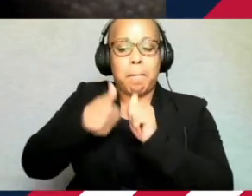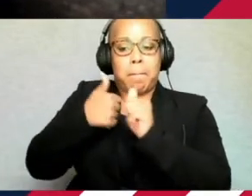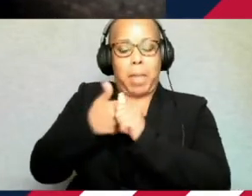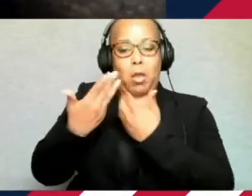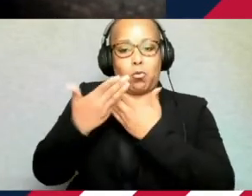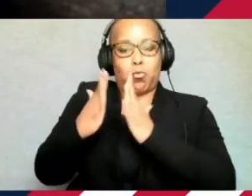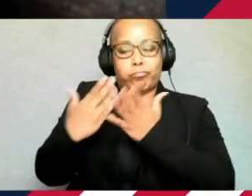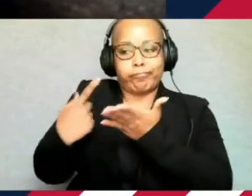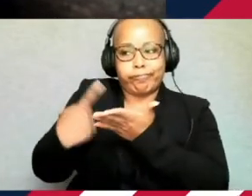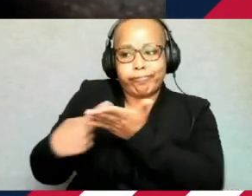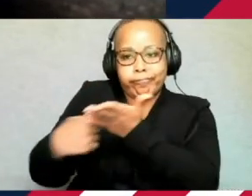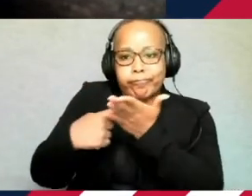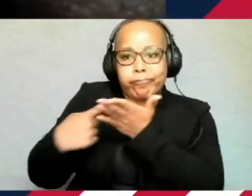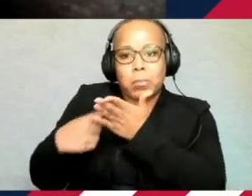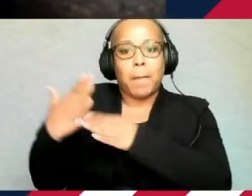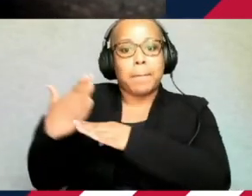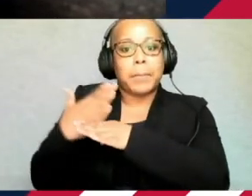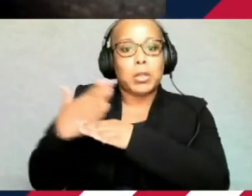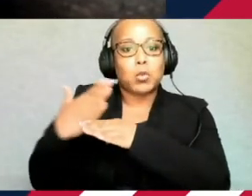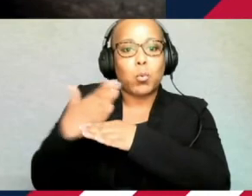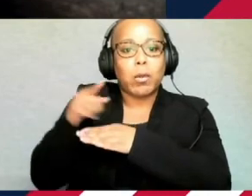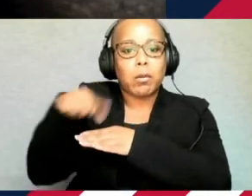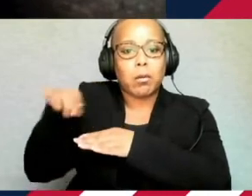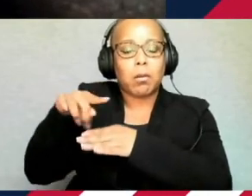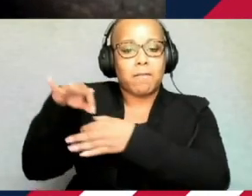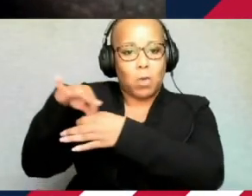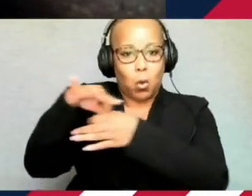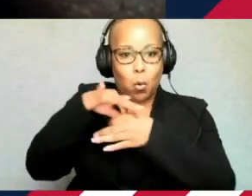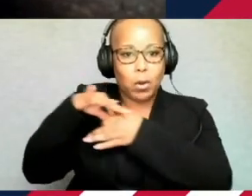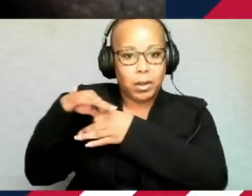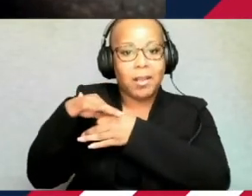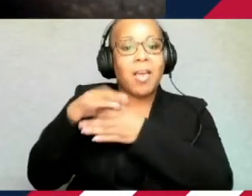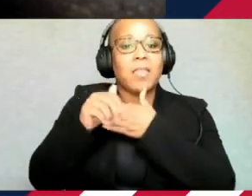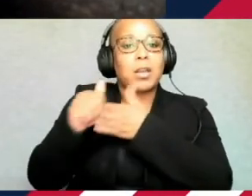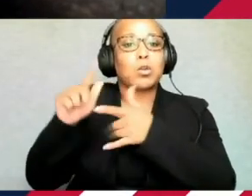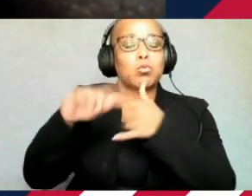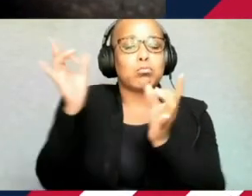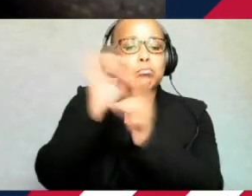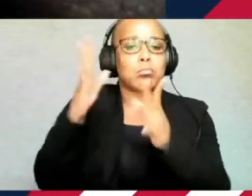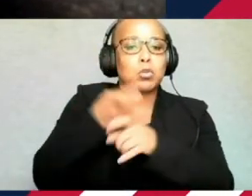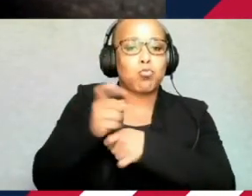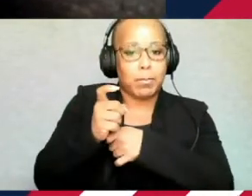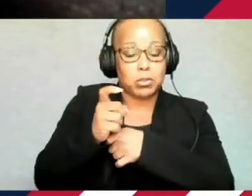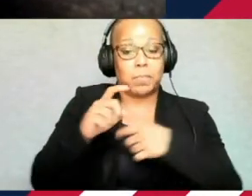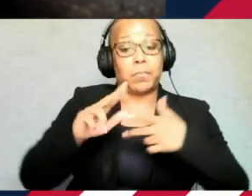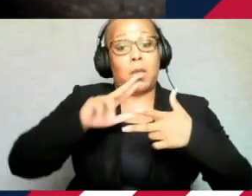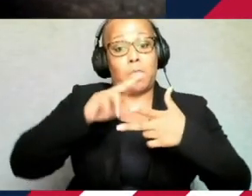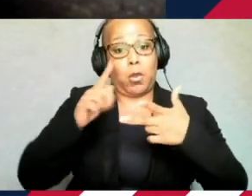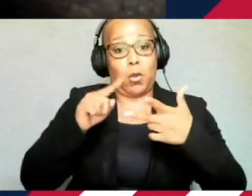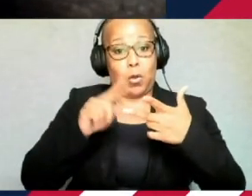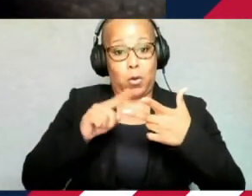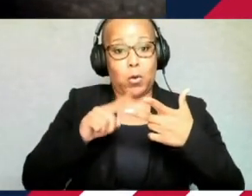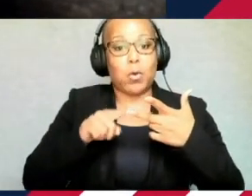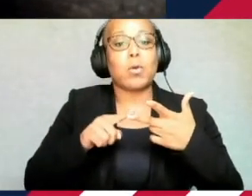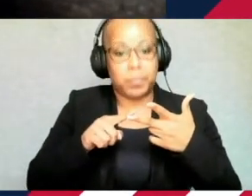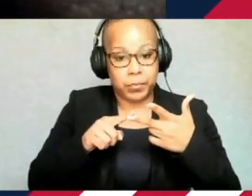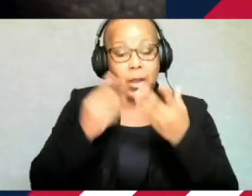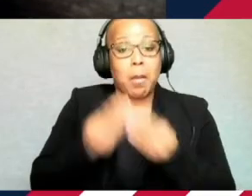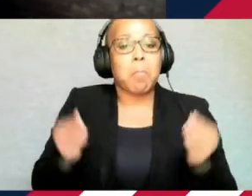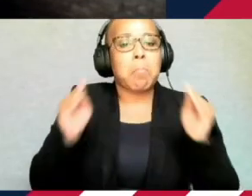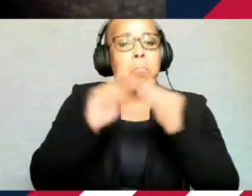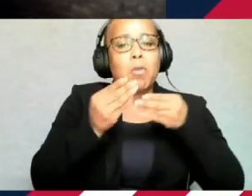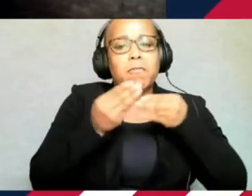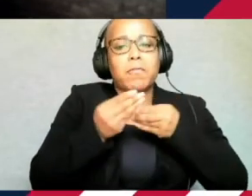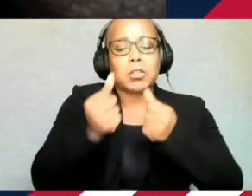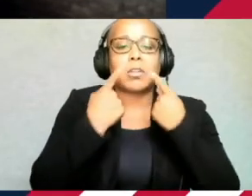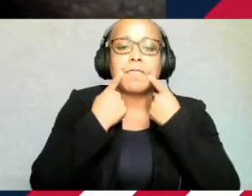deals between rounds of voting that can lead to corruption. And third, it's simply a much more efficient and effective